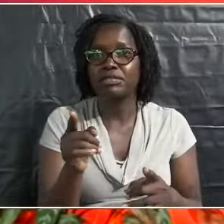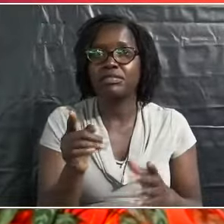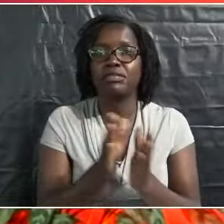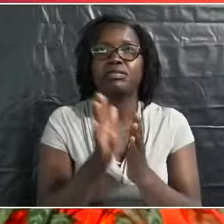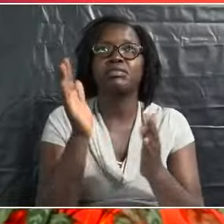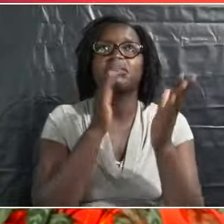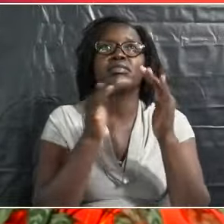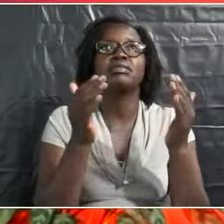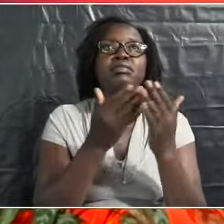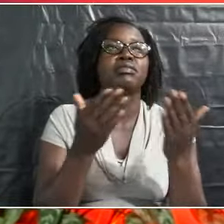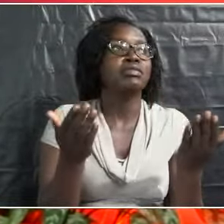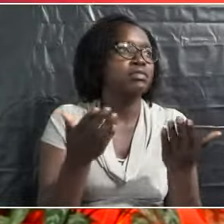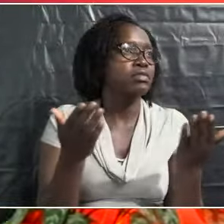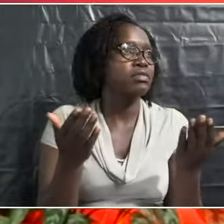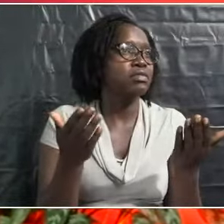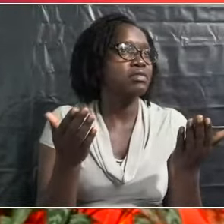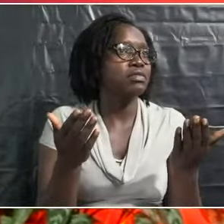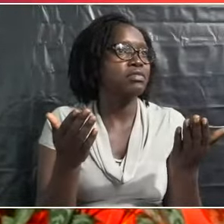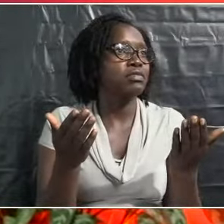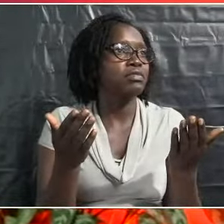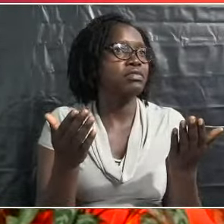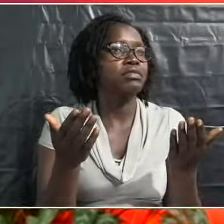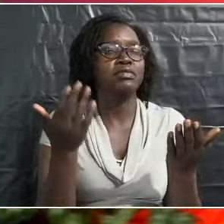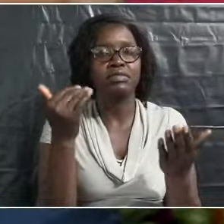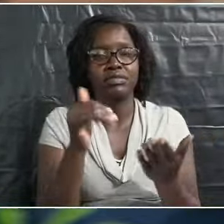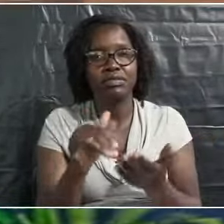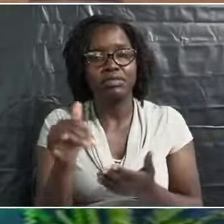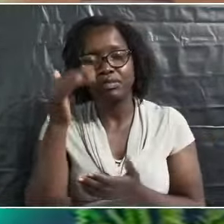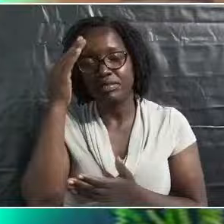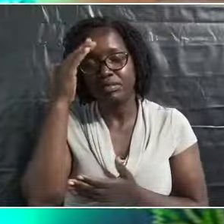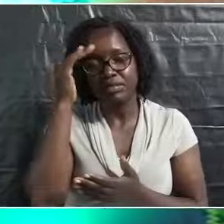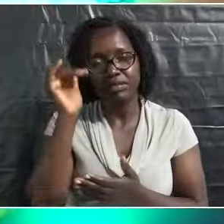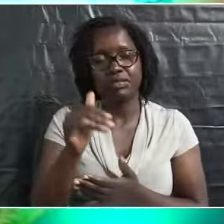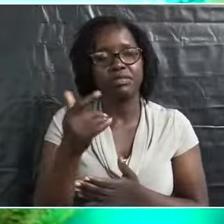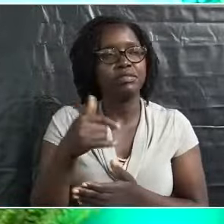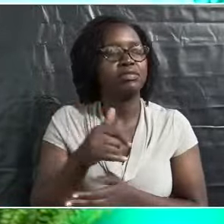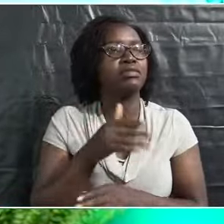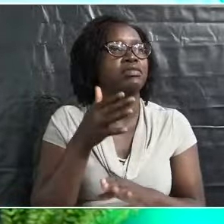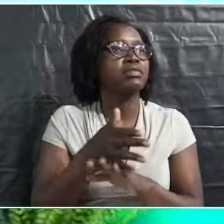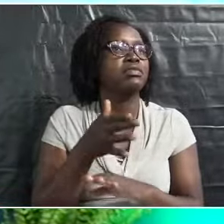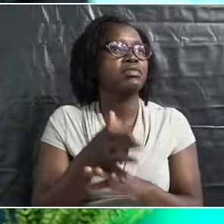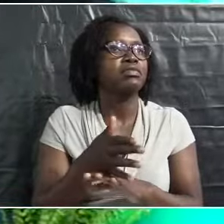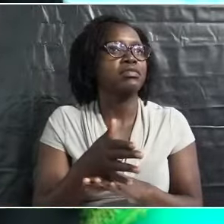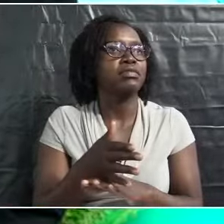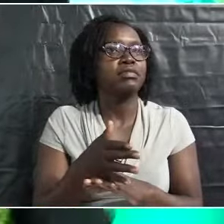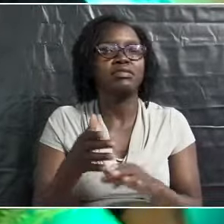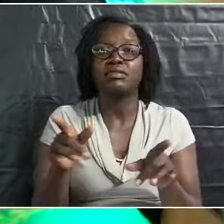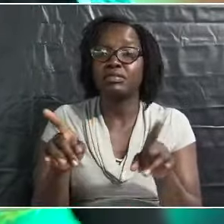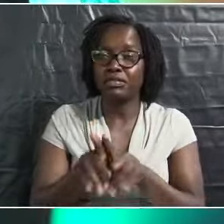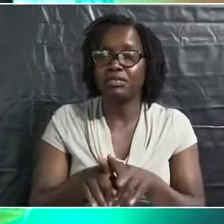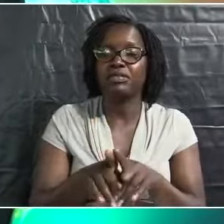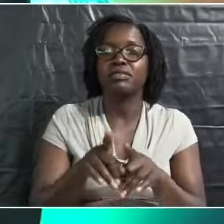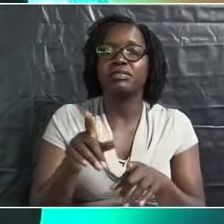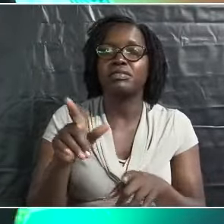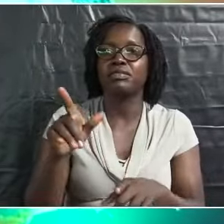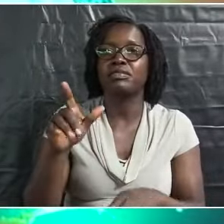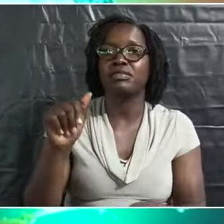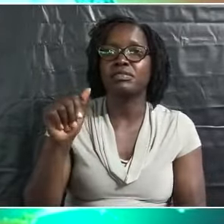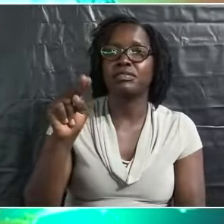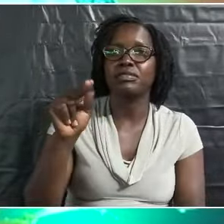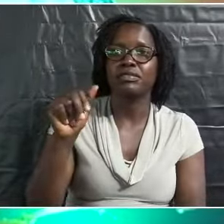where it really matters, they know that we are like Ananias and Sapphira.